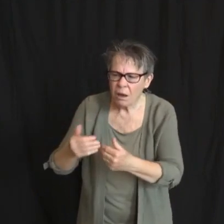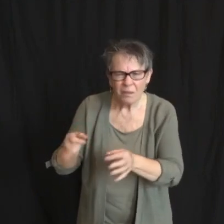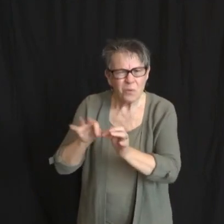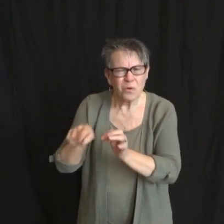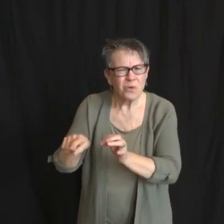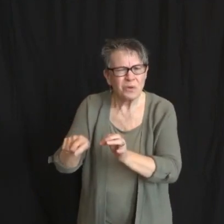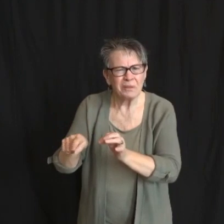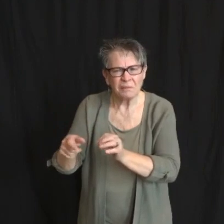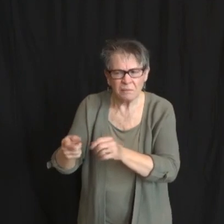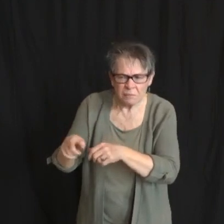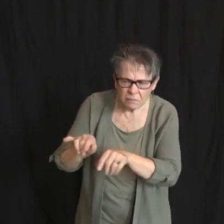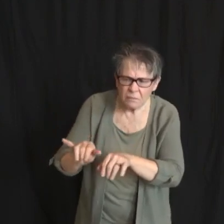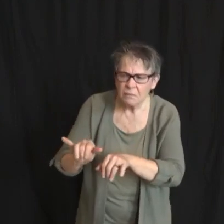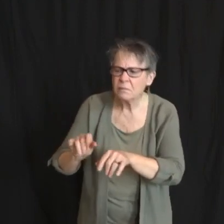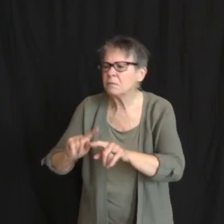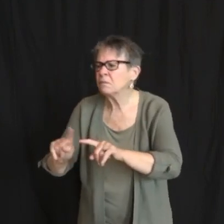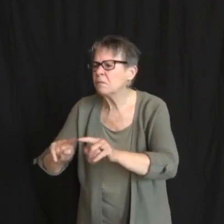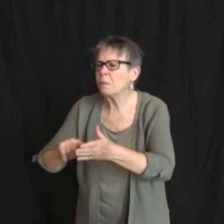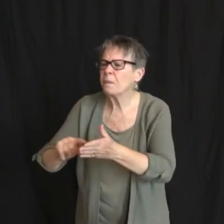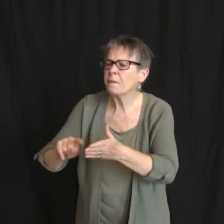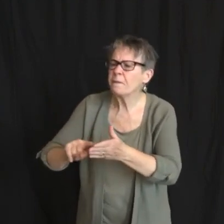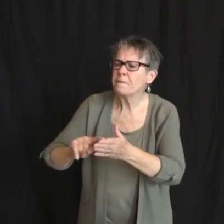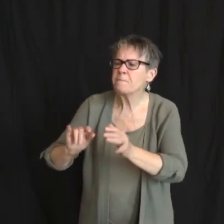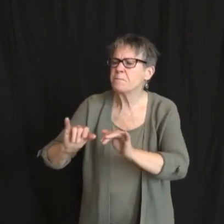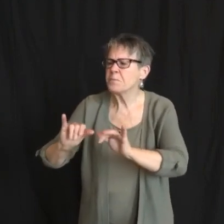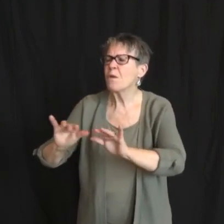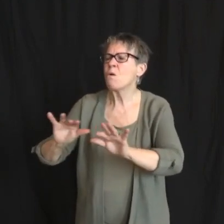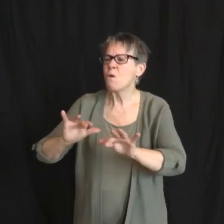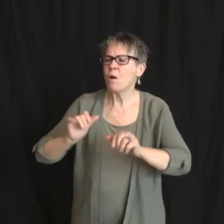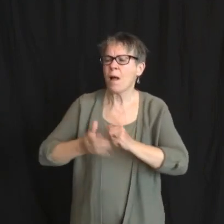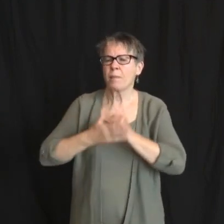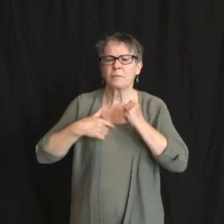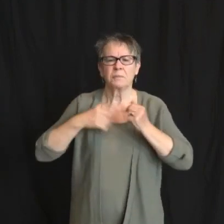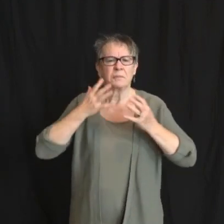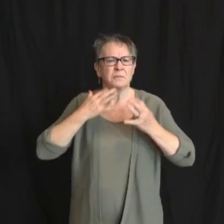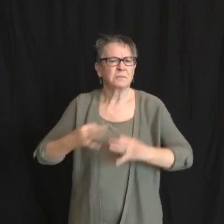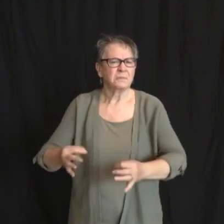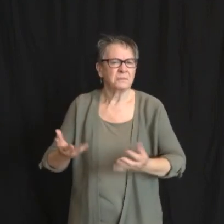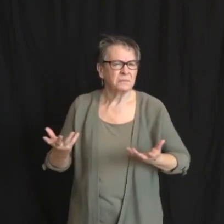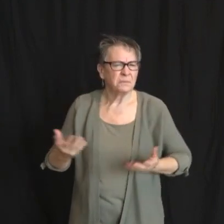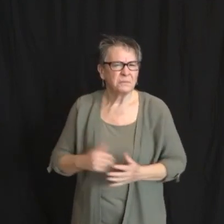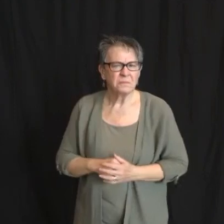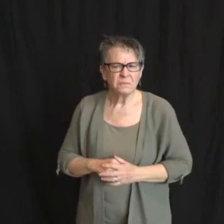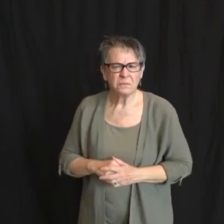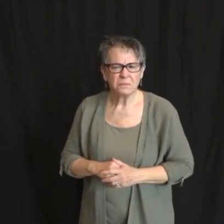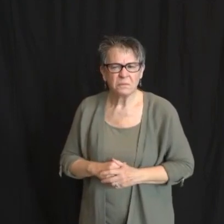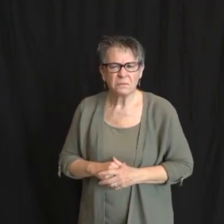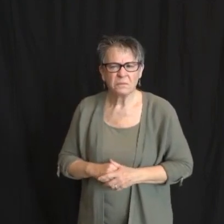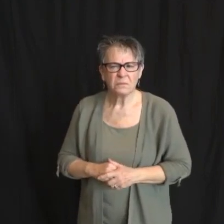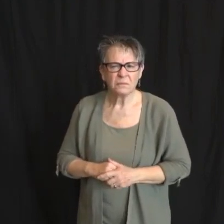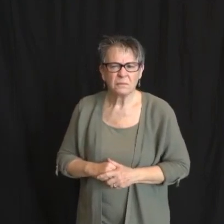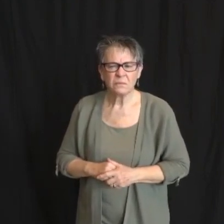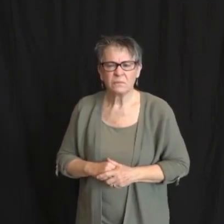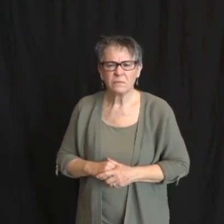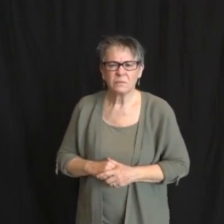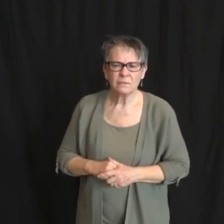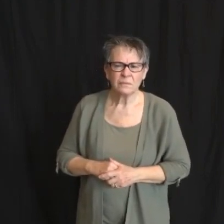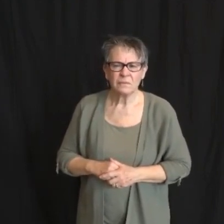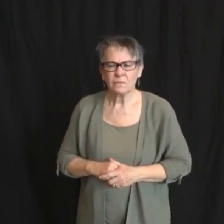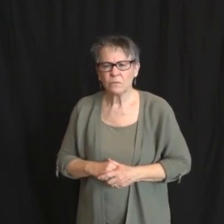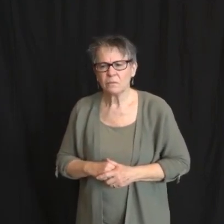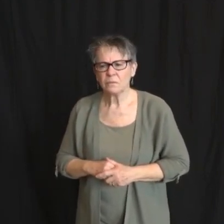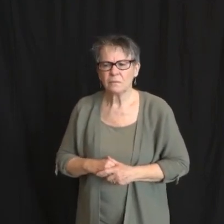you've got sort of 2 options here: the snapshot of a moment in time versus the watching the movie and seeing your